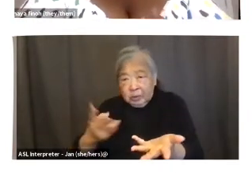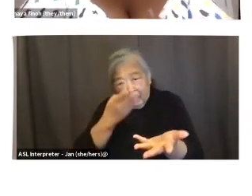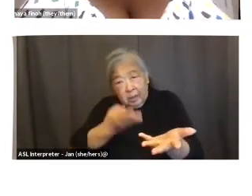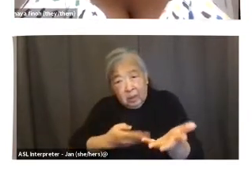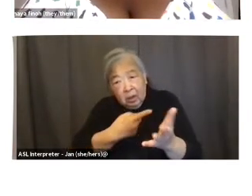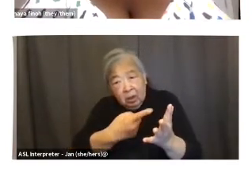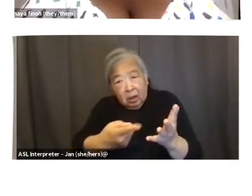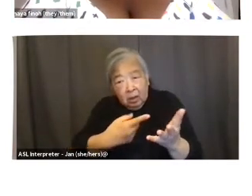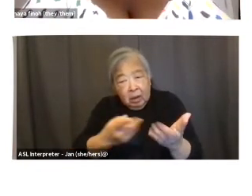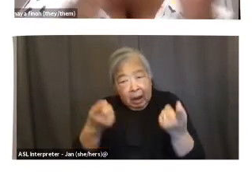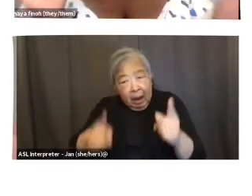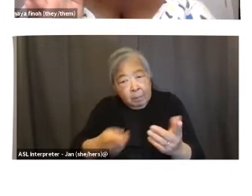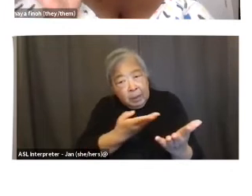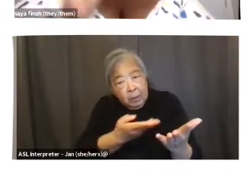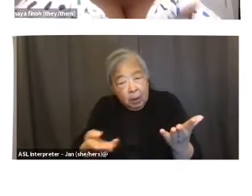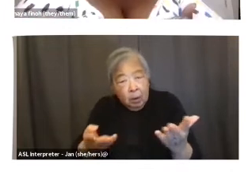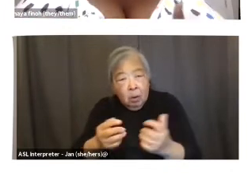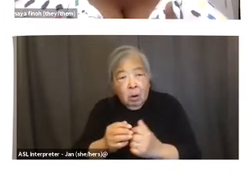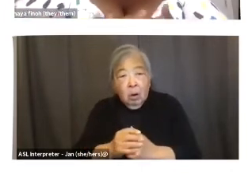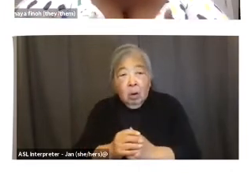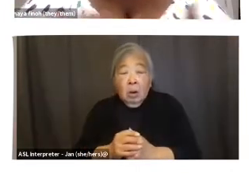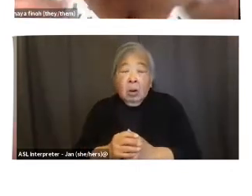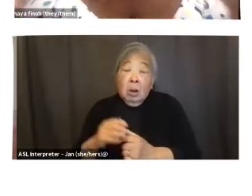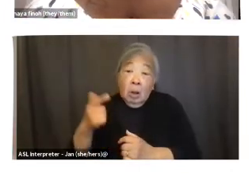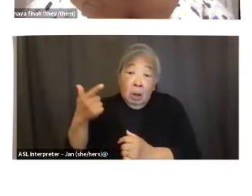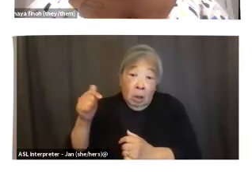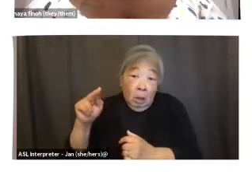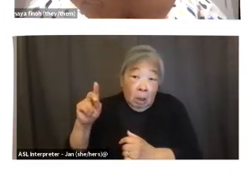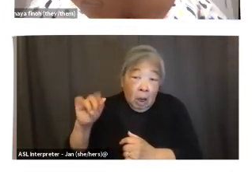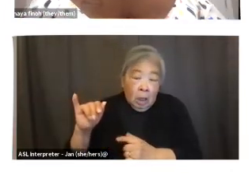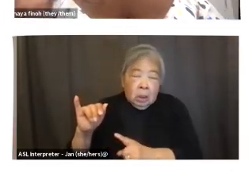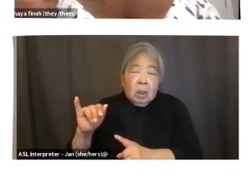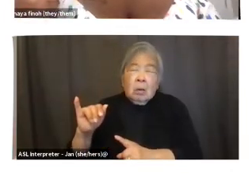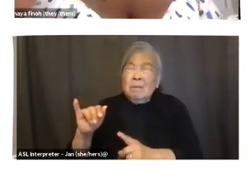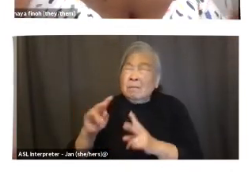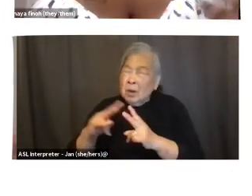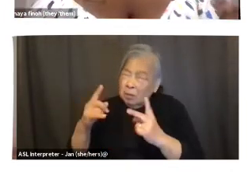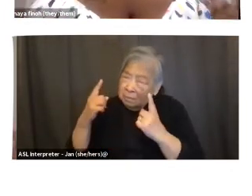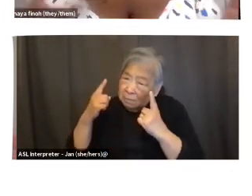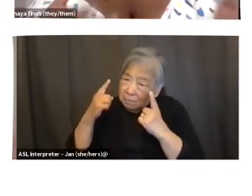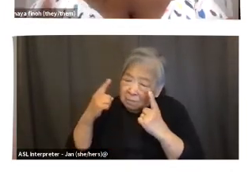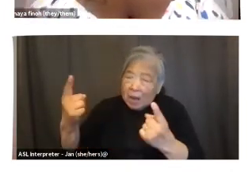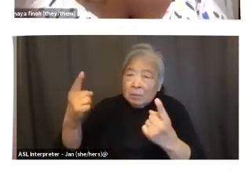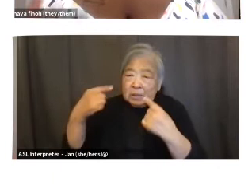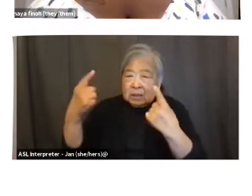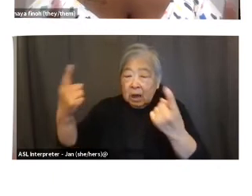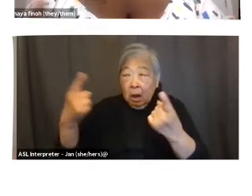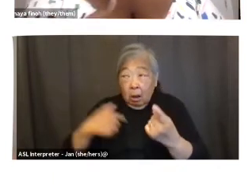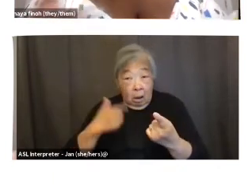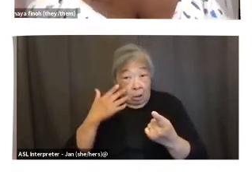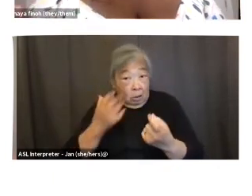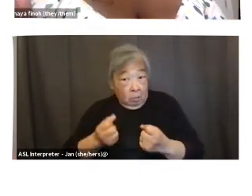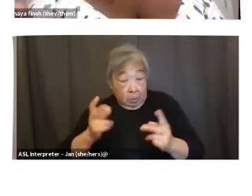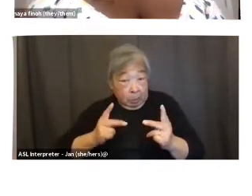Next slide, please. So Gandhi's incredibly well known. I don't know how many people know that he